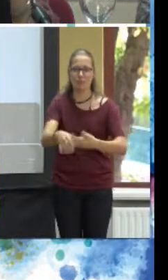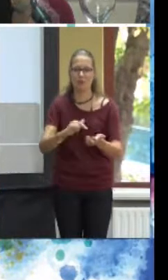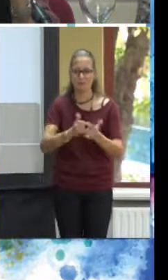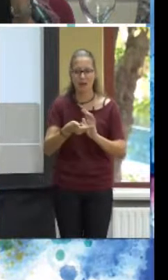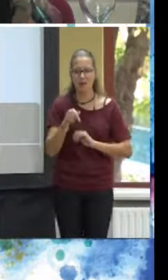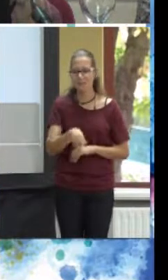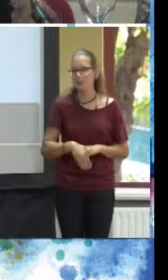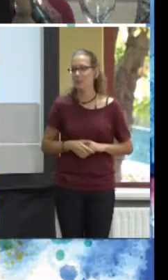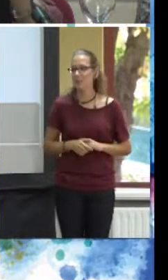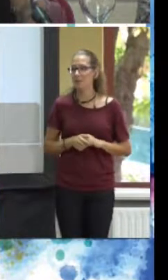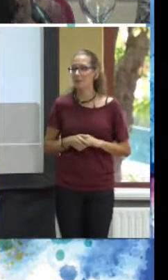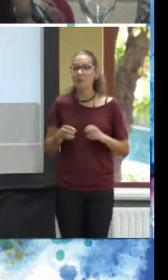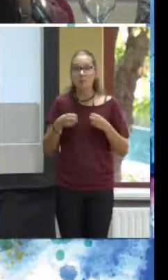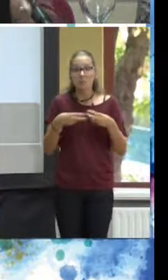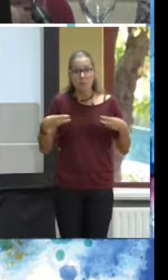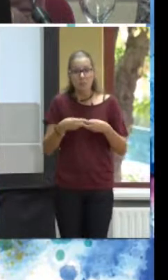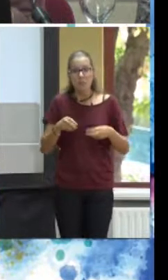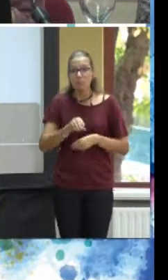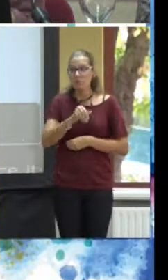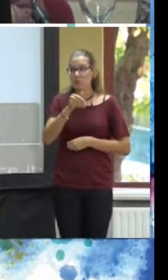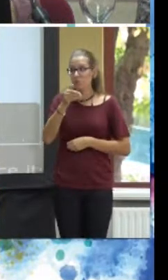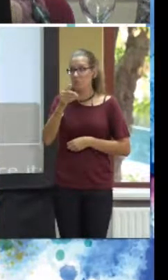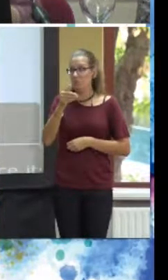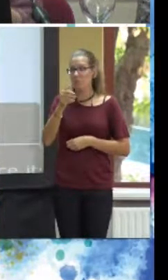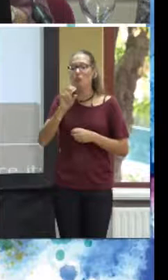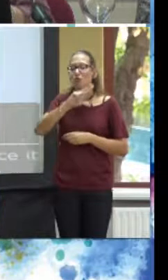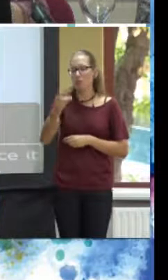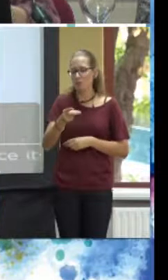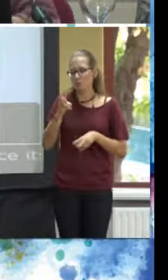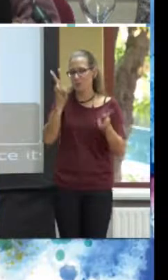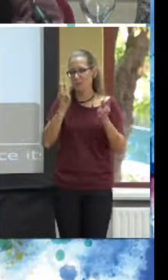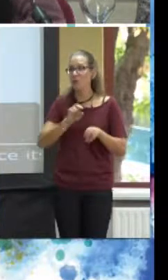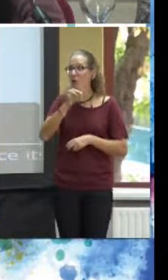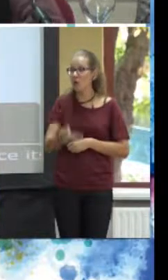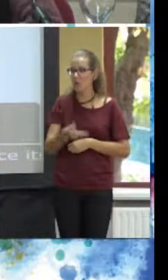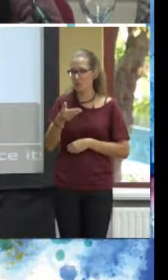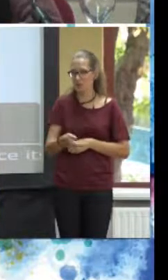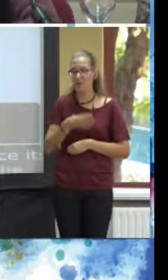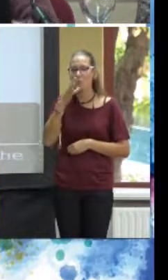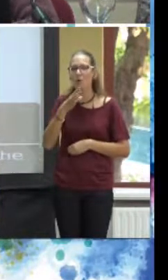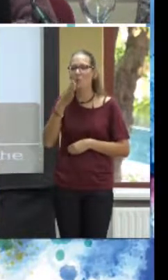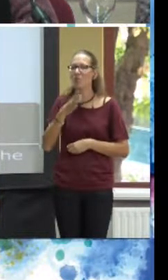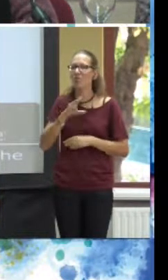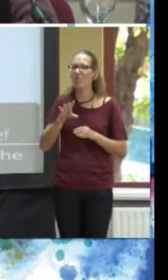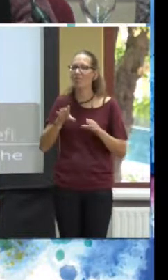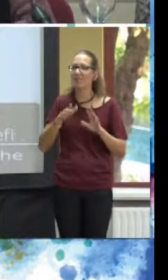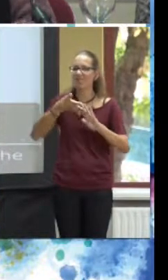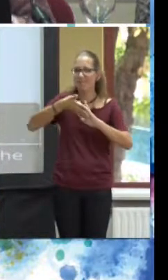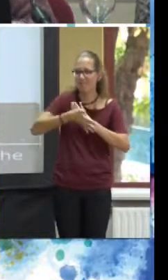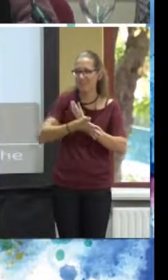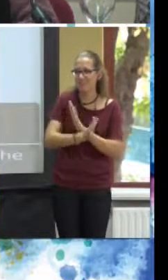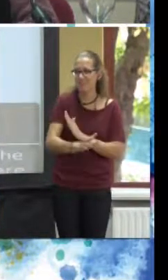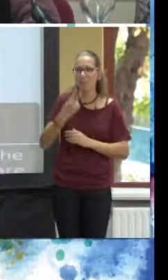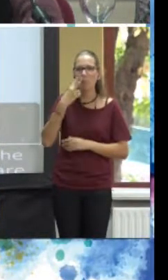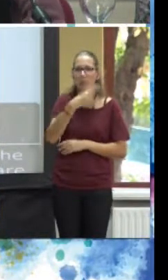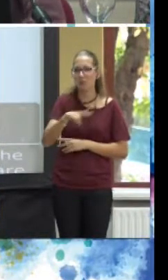year. The subtitle defines the objective that we are looking for the museum to be a